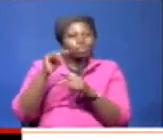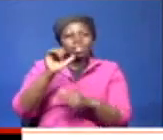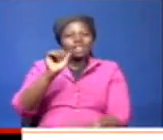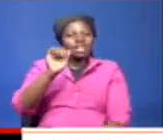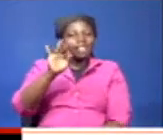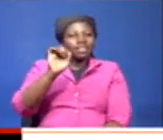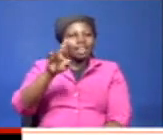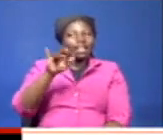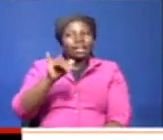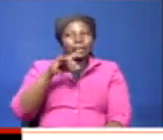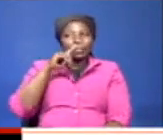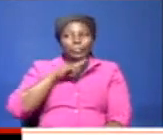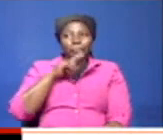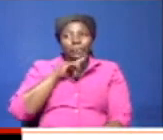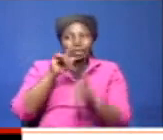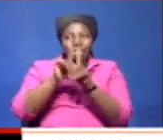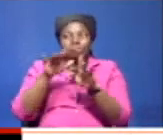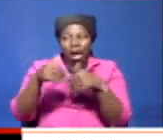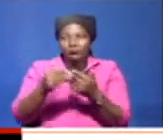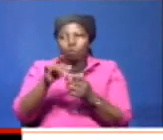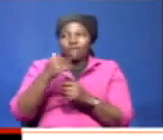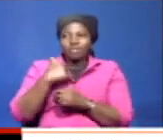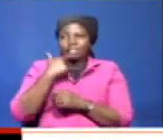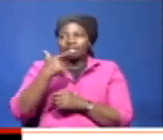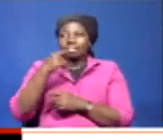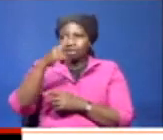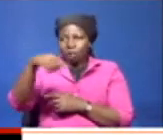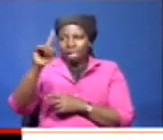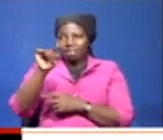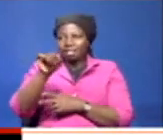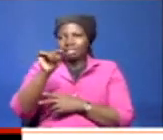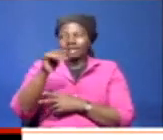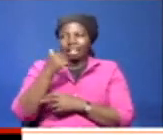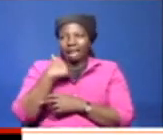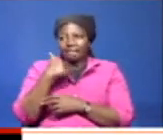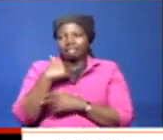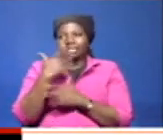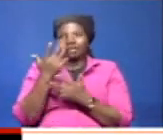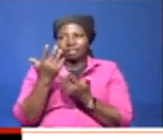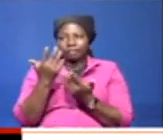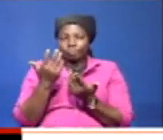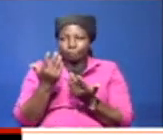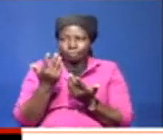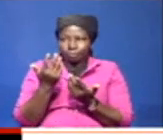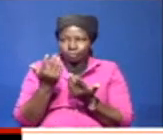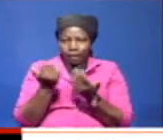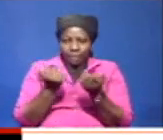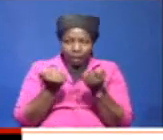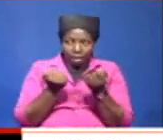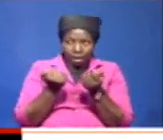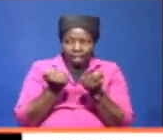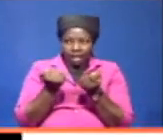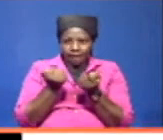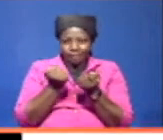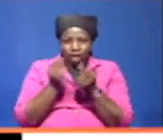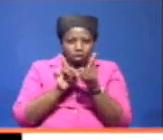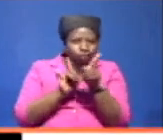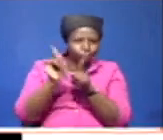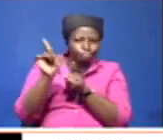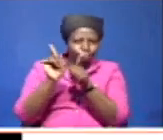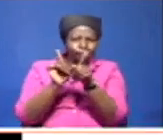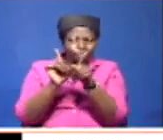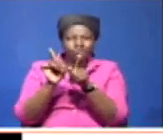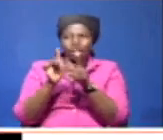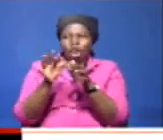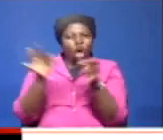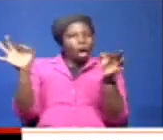Excuse me, like you rightfully say, it had echoes of Safari gone by. Not a very long Safari in terms of if you